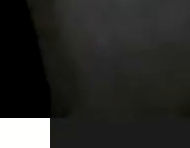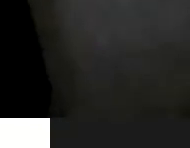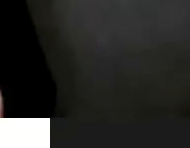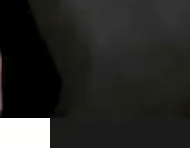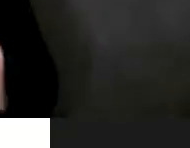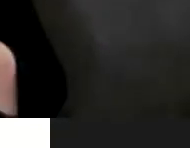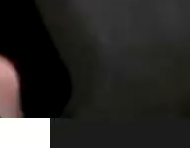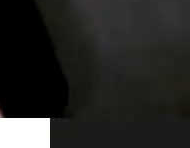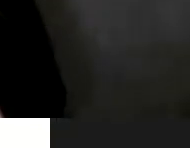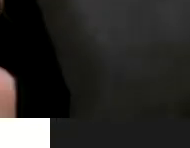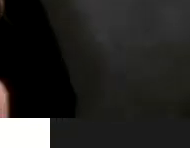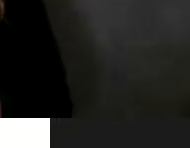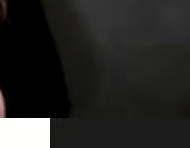presentation.